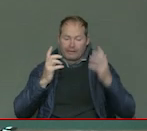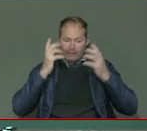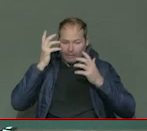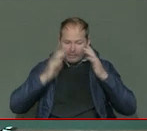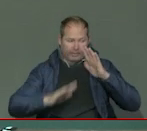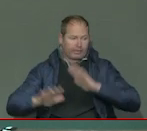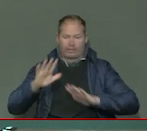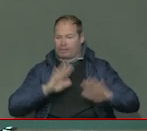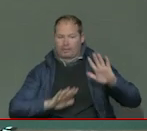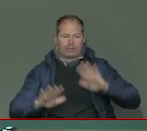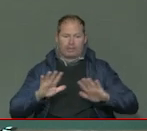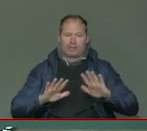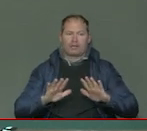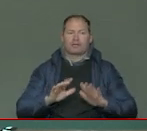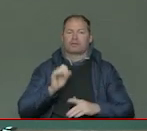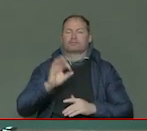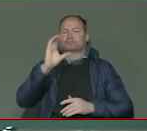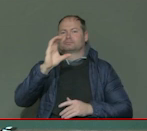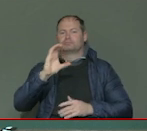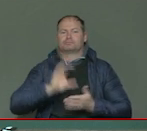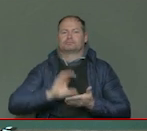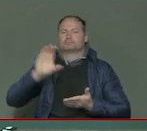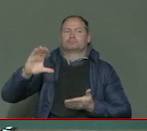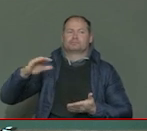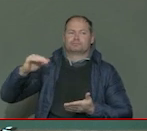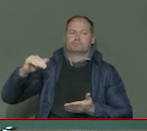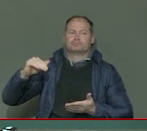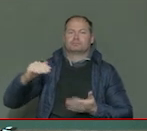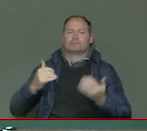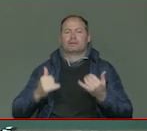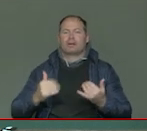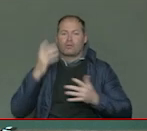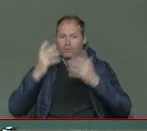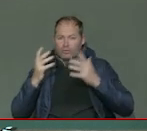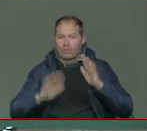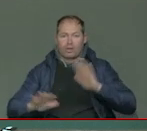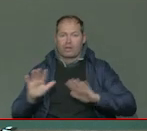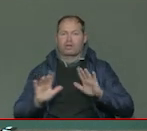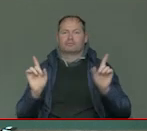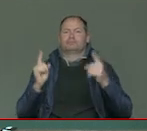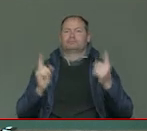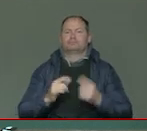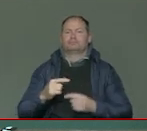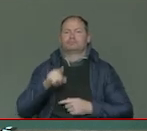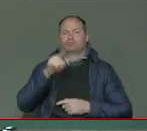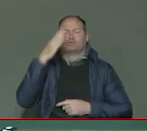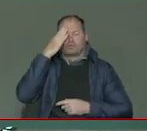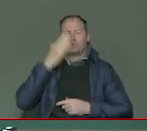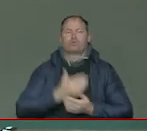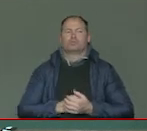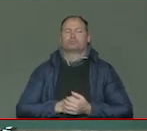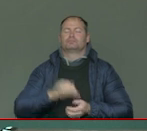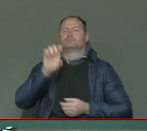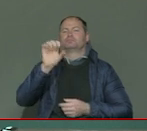And if you are used to write credit, outstanding deposit, debit, outstanding, you can't get confused because you know that. So the EFT will be